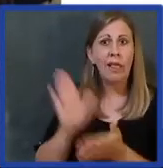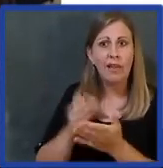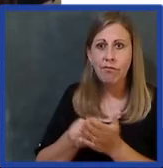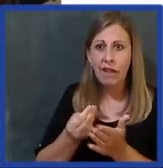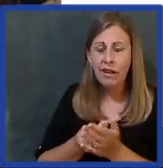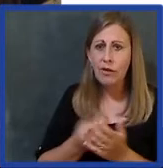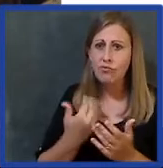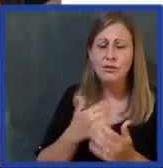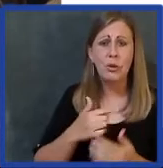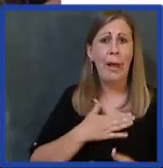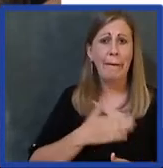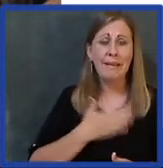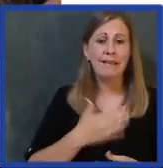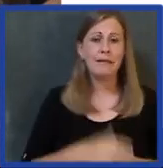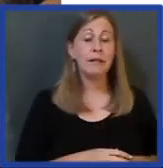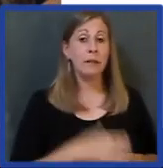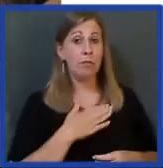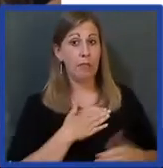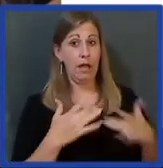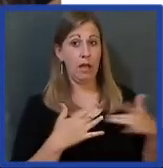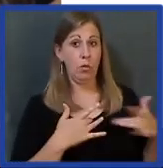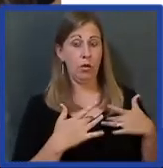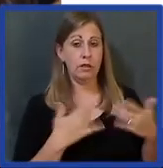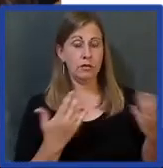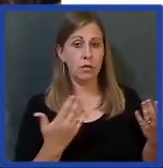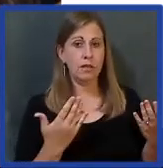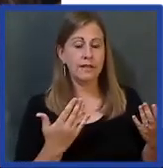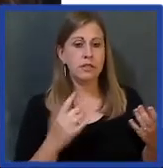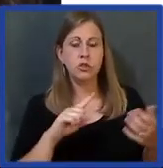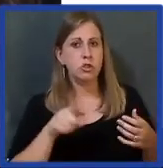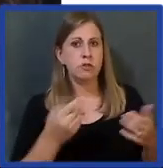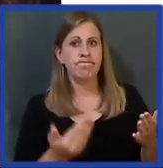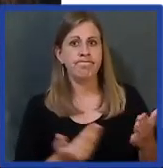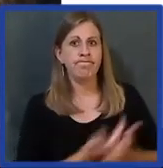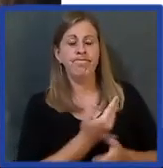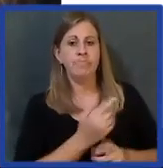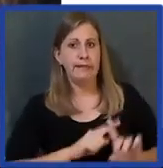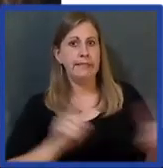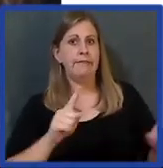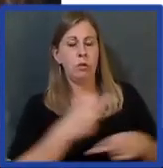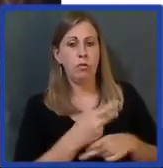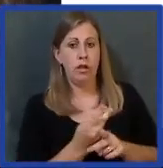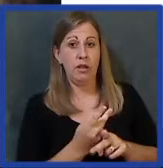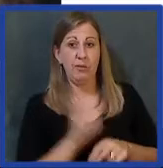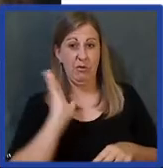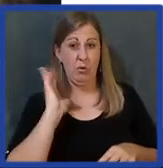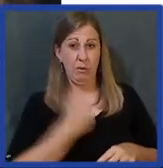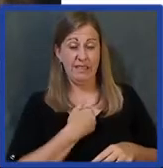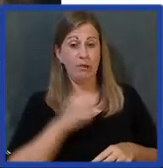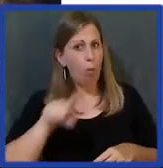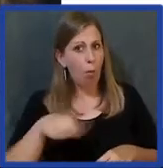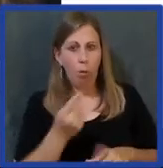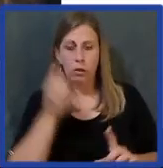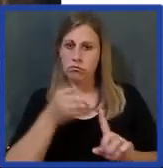about it was just the complete change in product. I came from someone who would only use pads